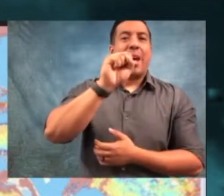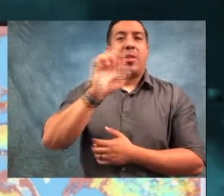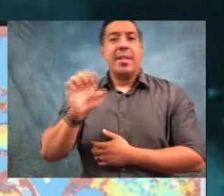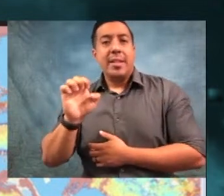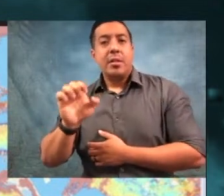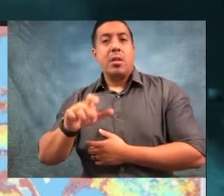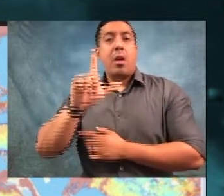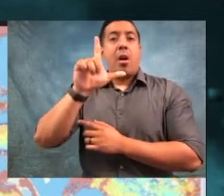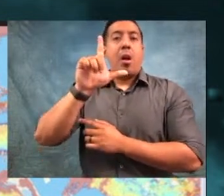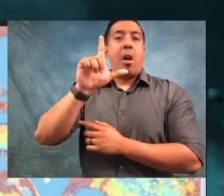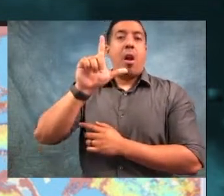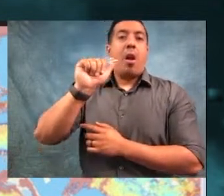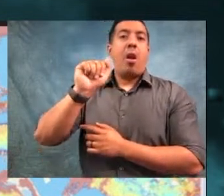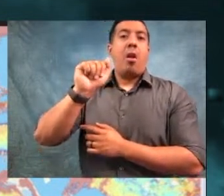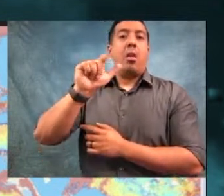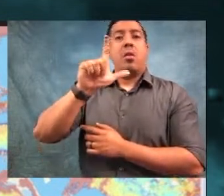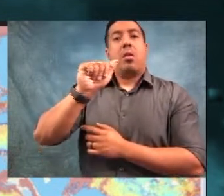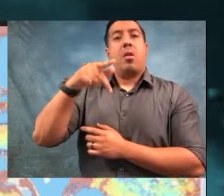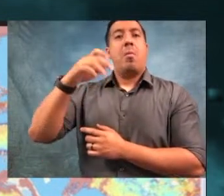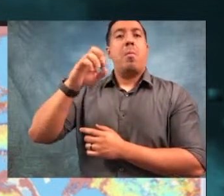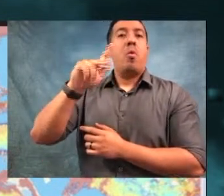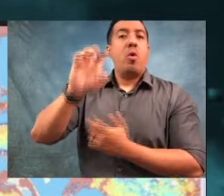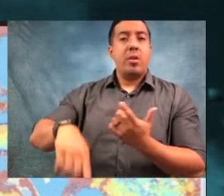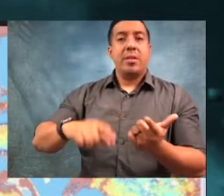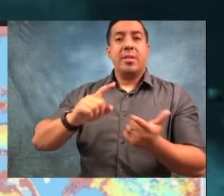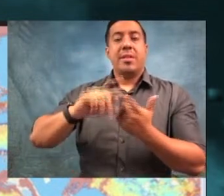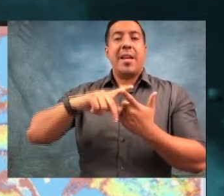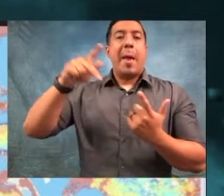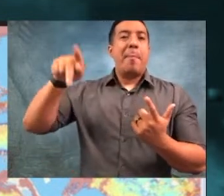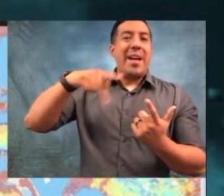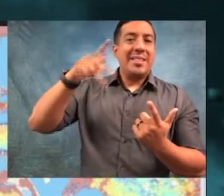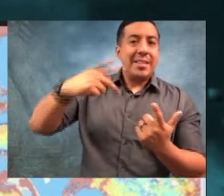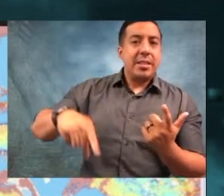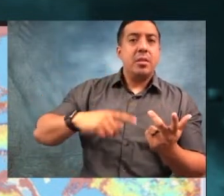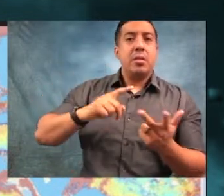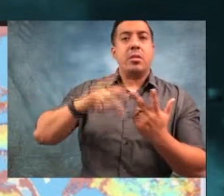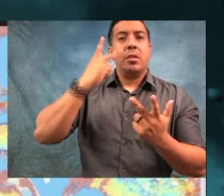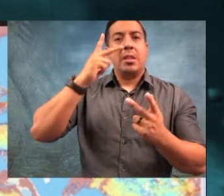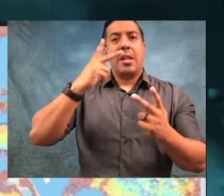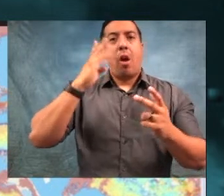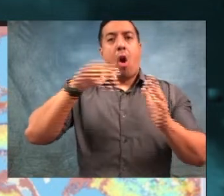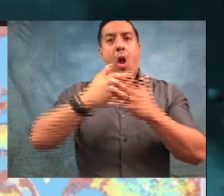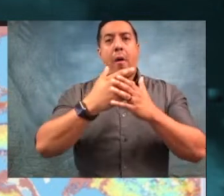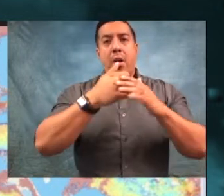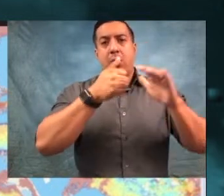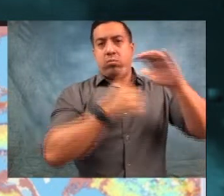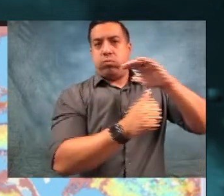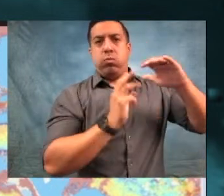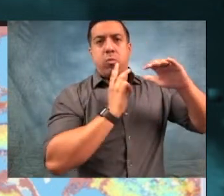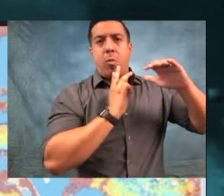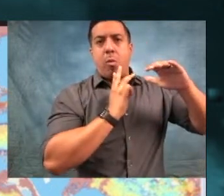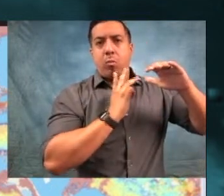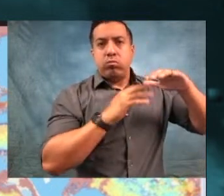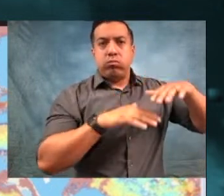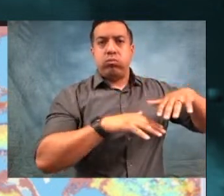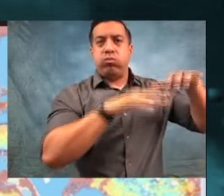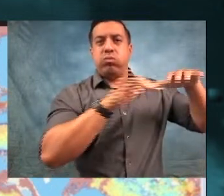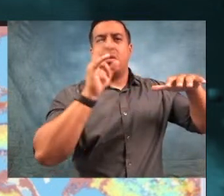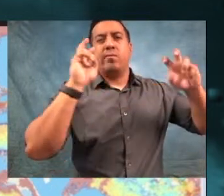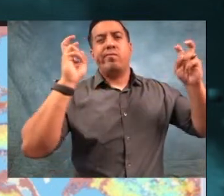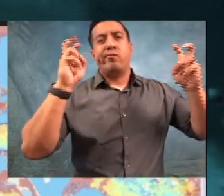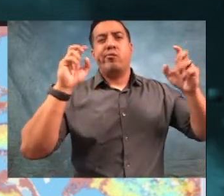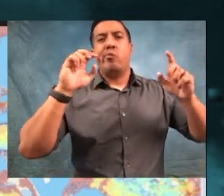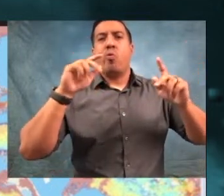Southeast Harris, including LaPorte, parts of Baytown and Pasadena that would be underwater from a